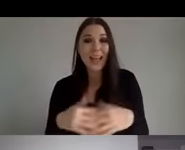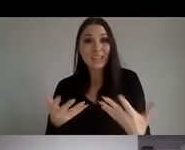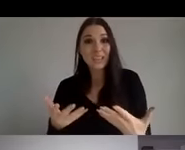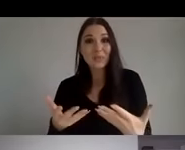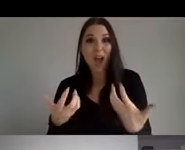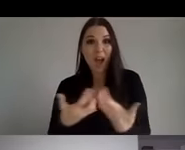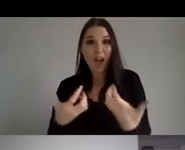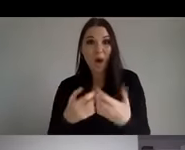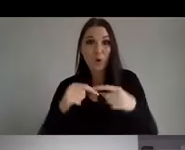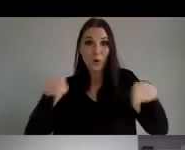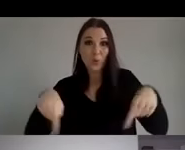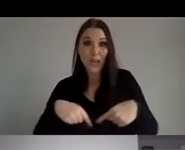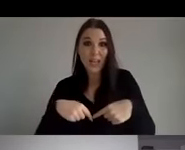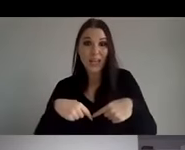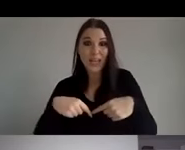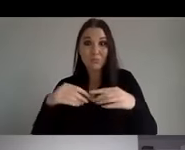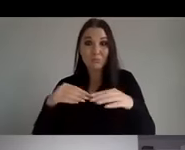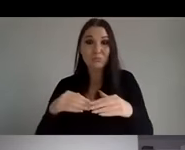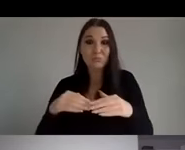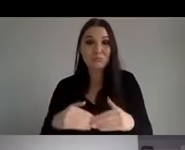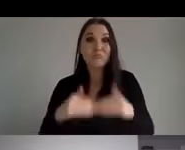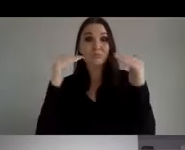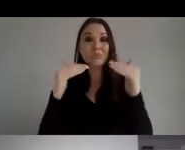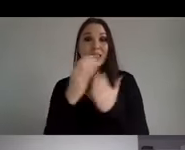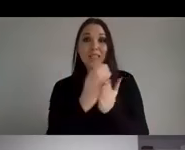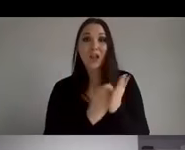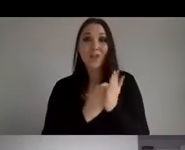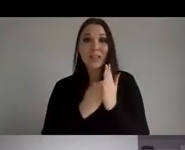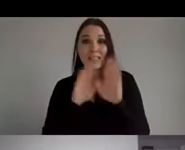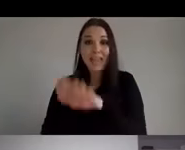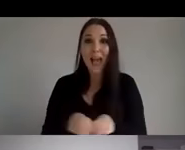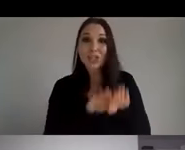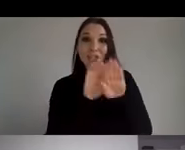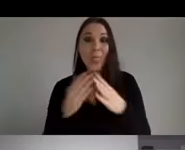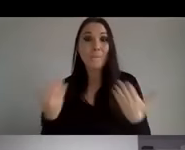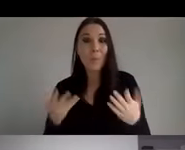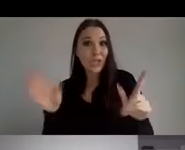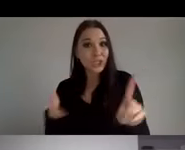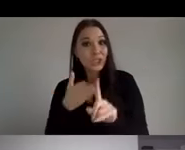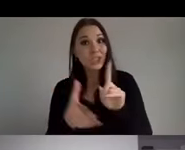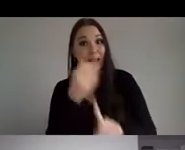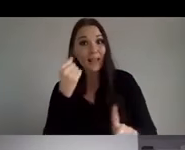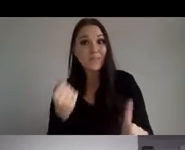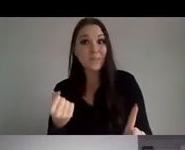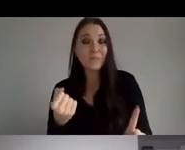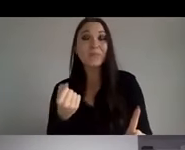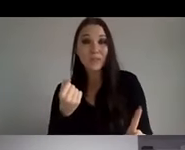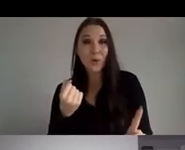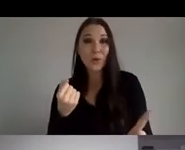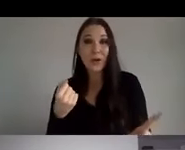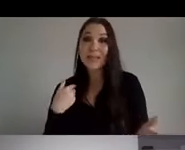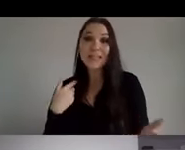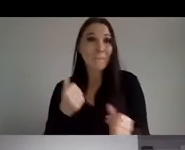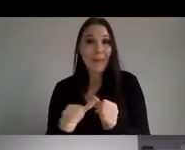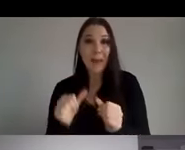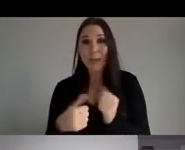tackle the certification standard at the moment. And the machine learning itself, it's getting better and better, and explainability is getting better and